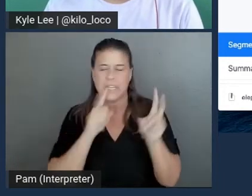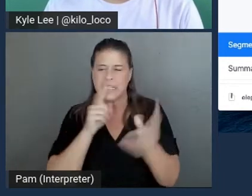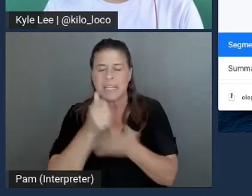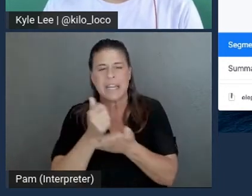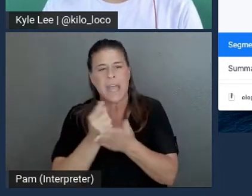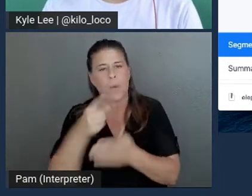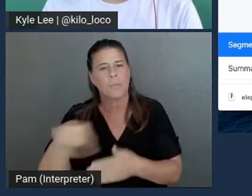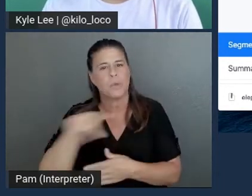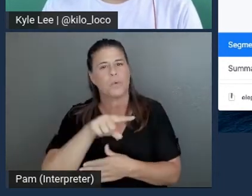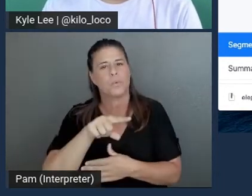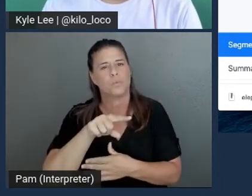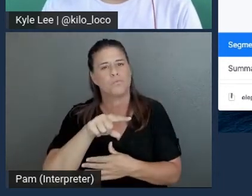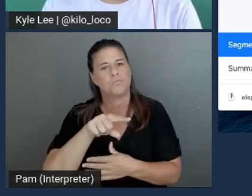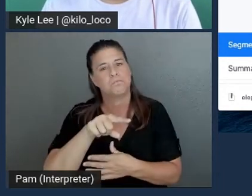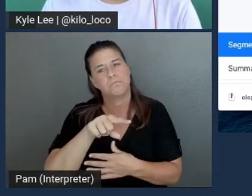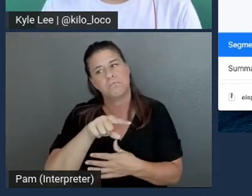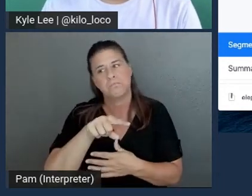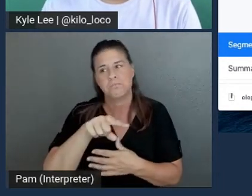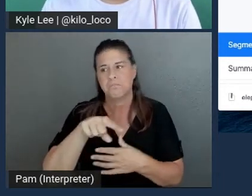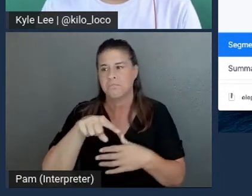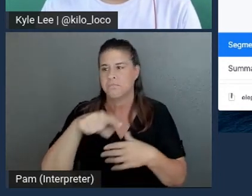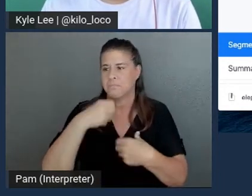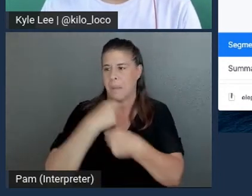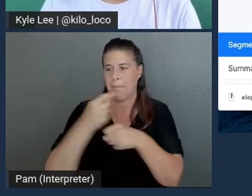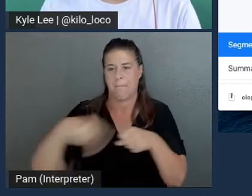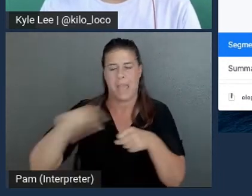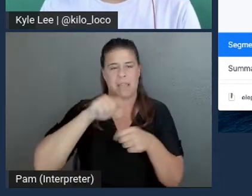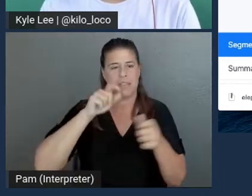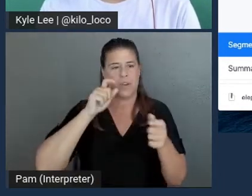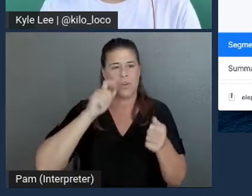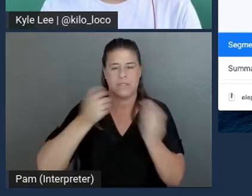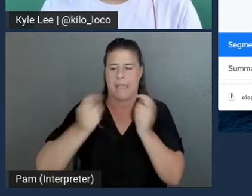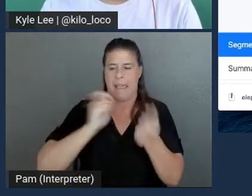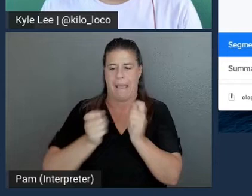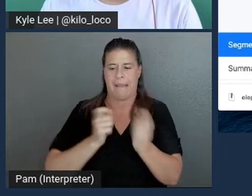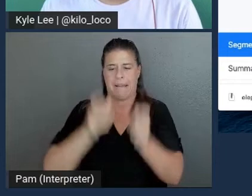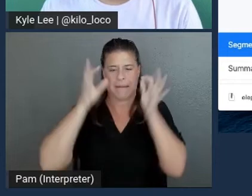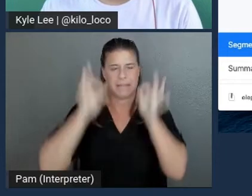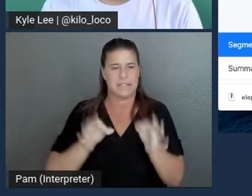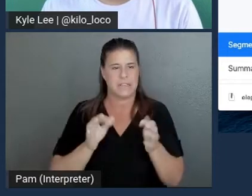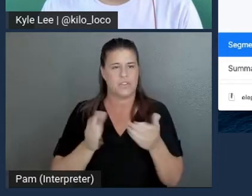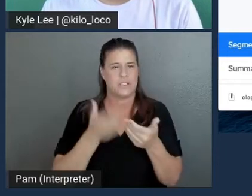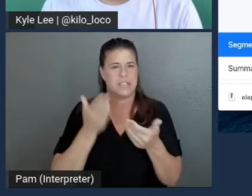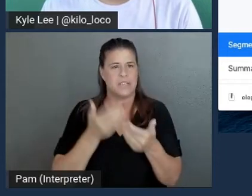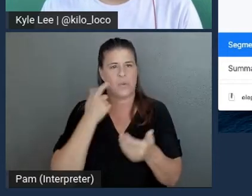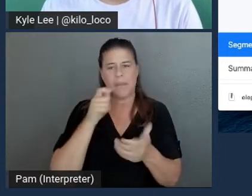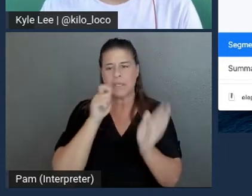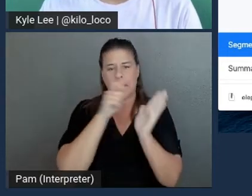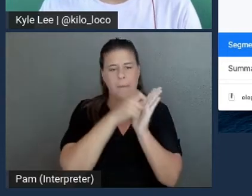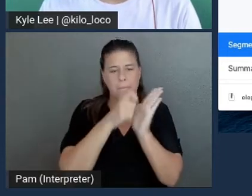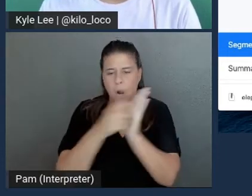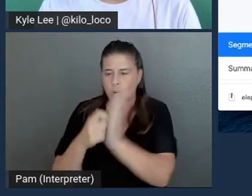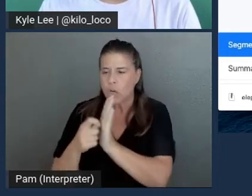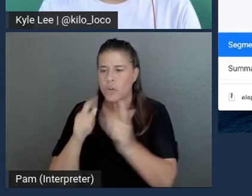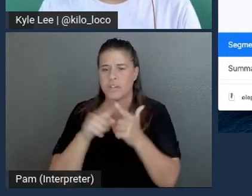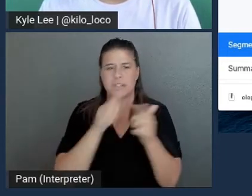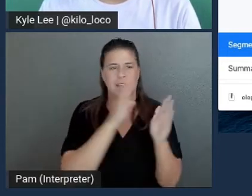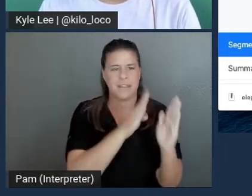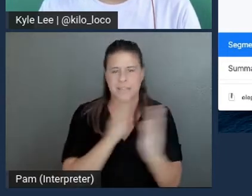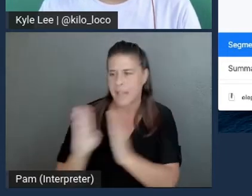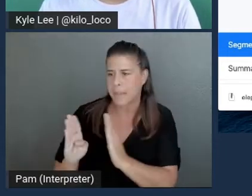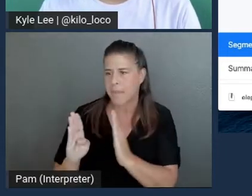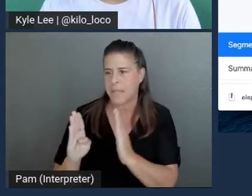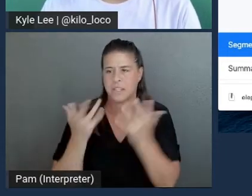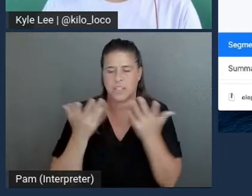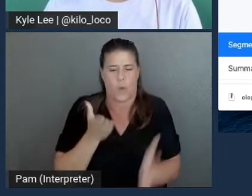you make those editor decisions quite easily, because it will make all those markers and segments quite already